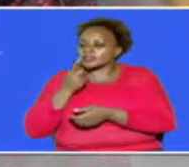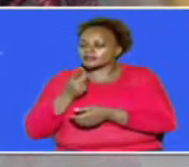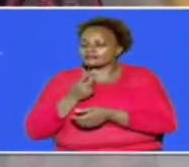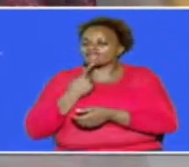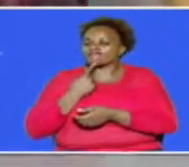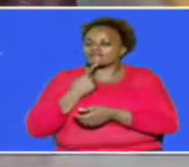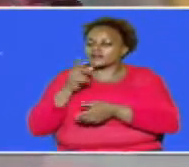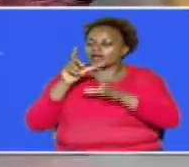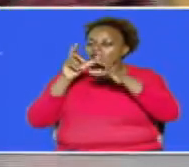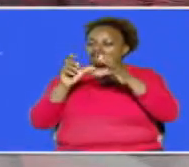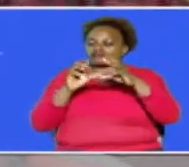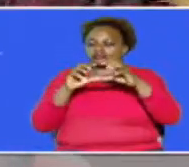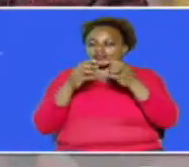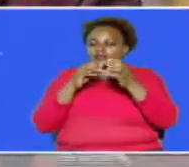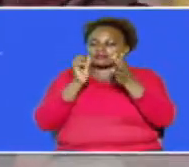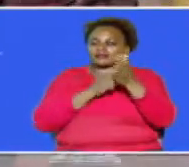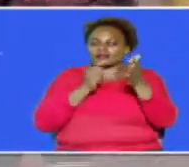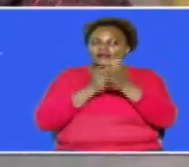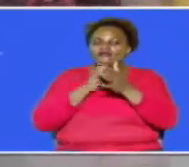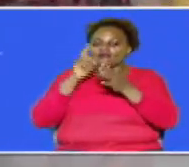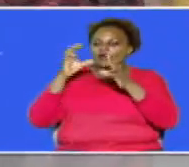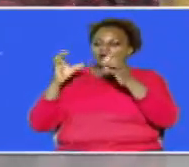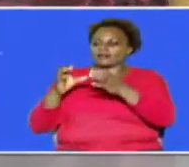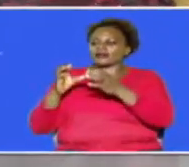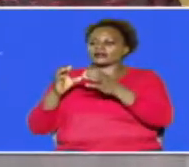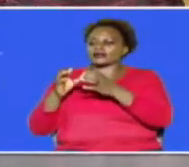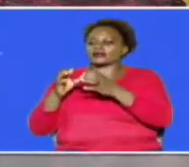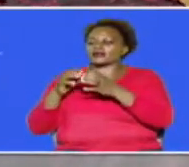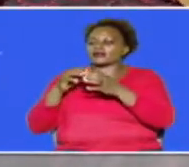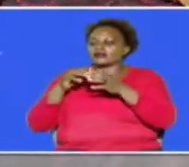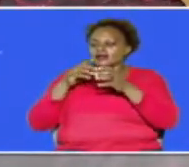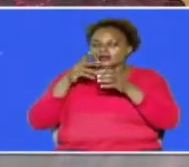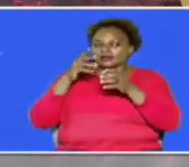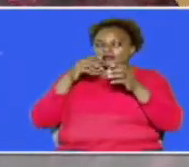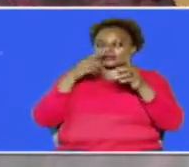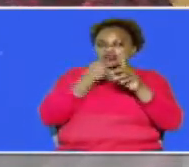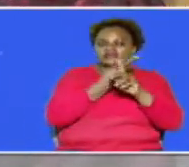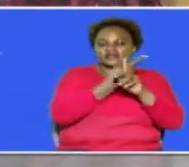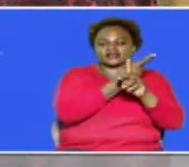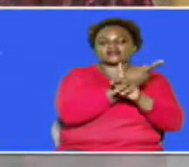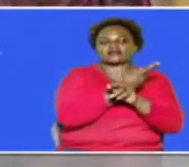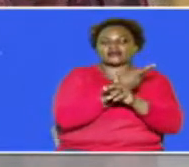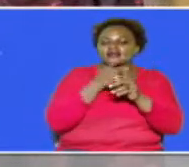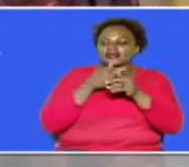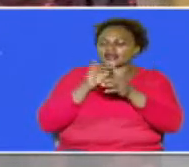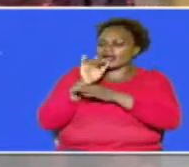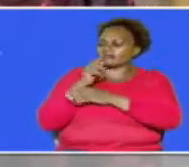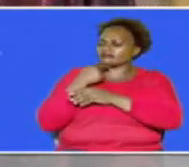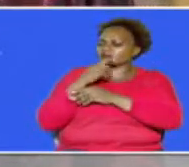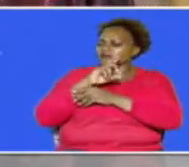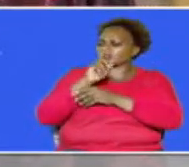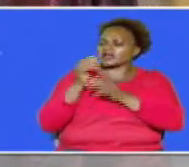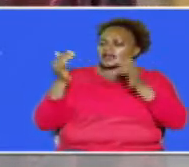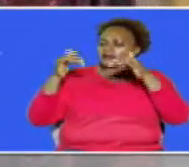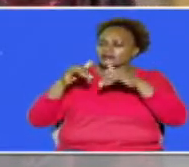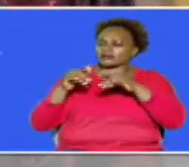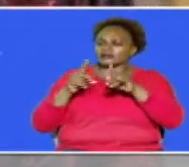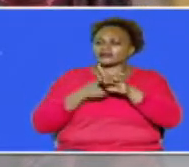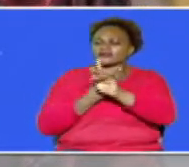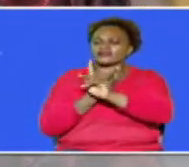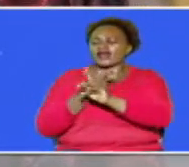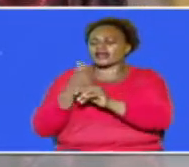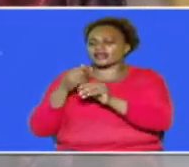zoning, that now Ukambani will be zoned for one party, Nyanza, all mm-hmm. that, another party. That is when I called a press conference with Kibwana and